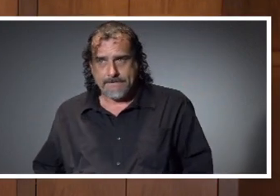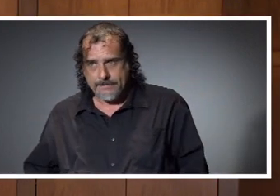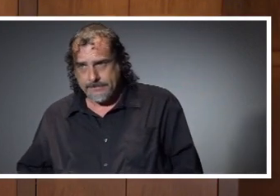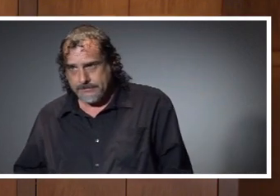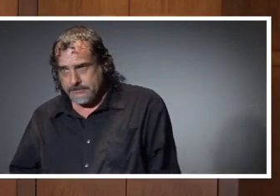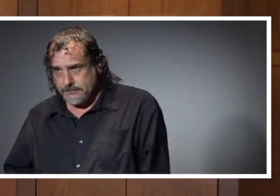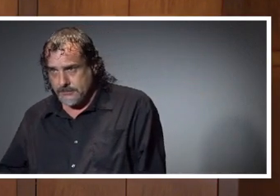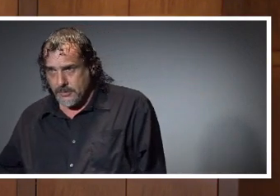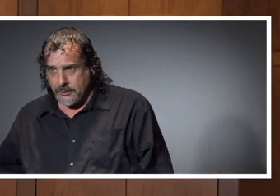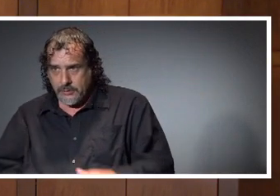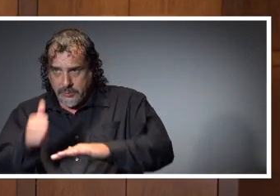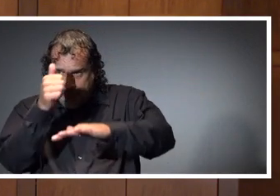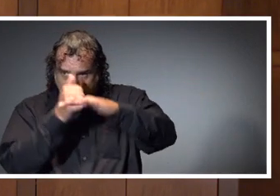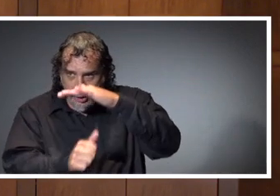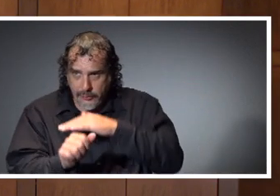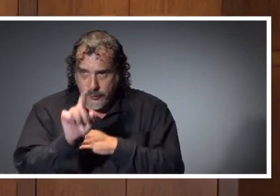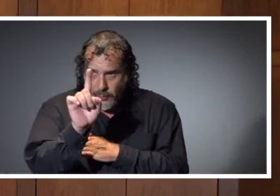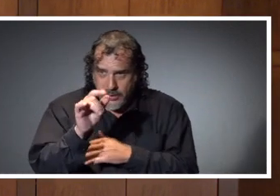one yesterday.